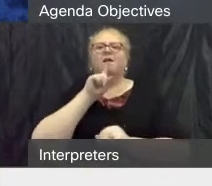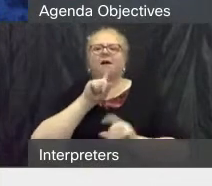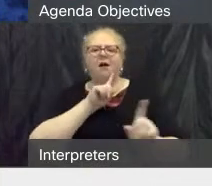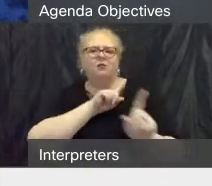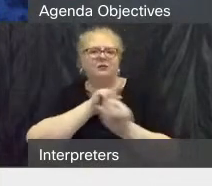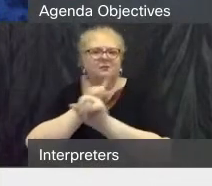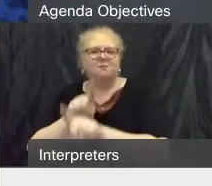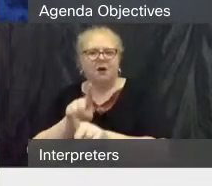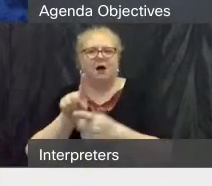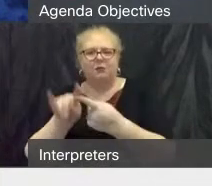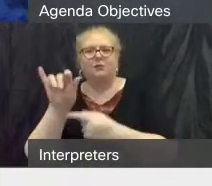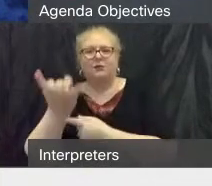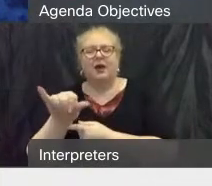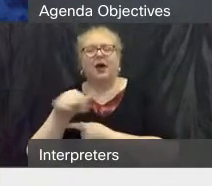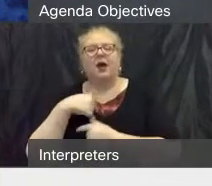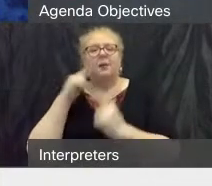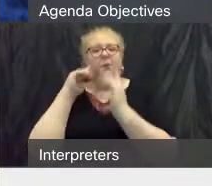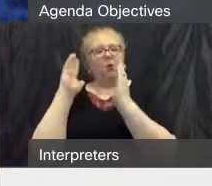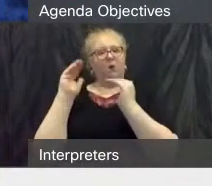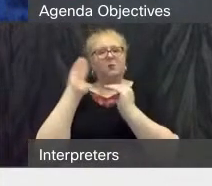hopeful that it's successful. But